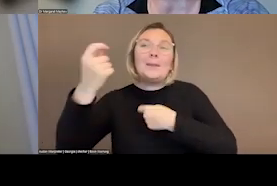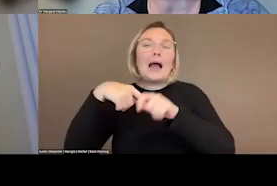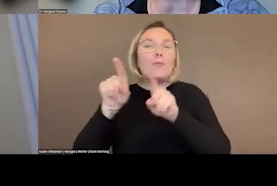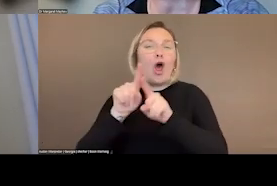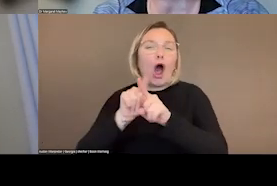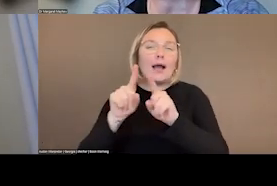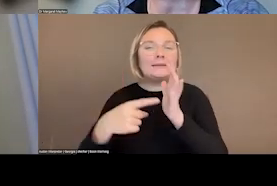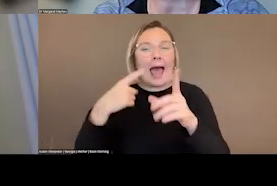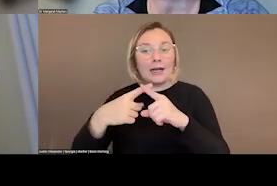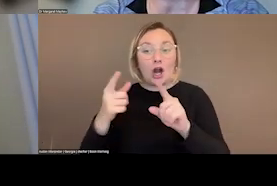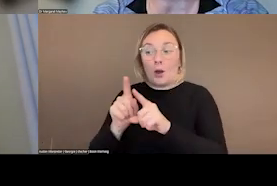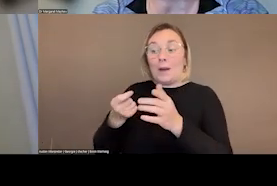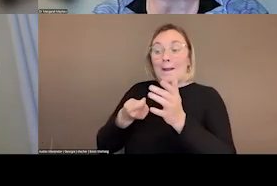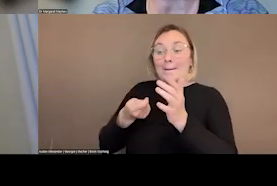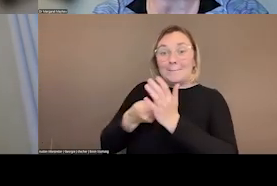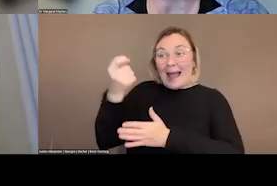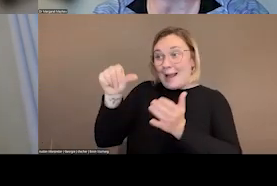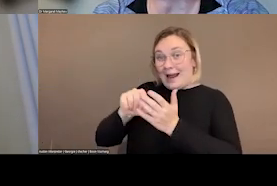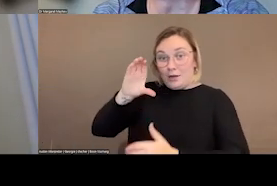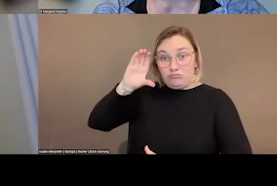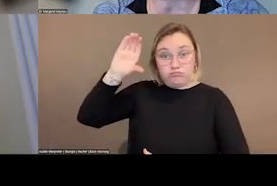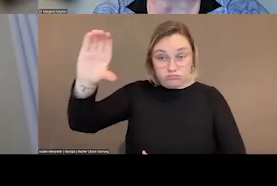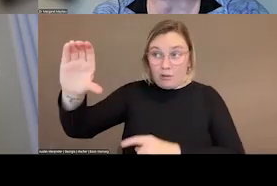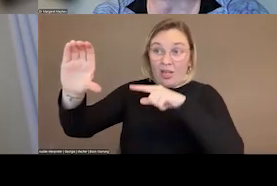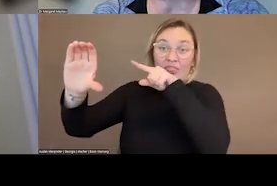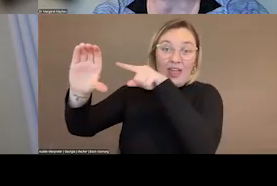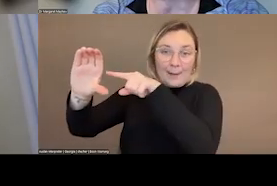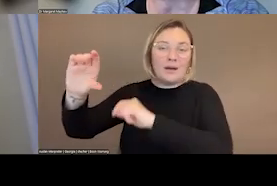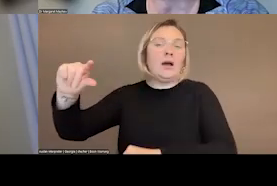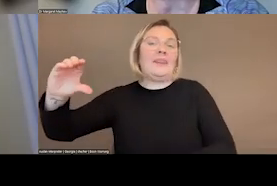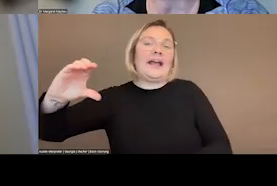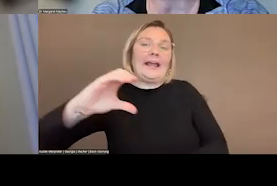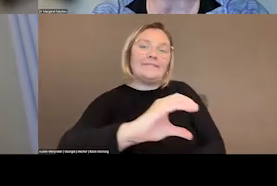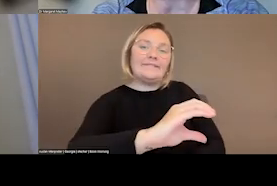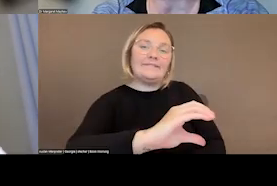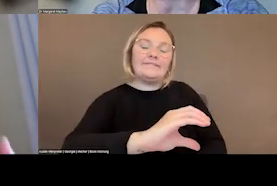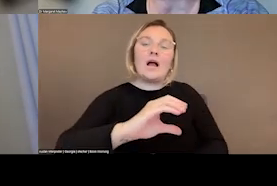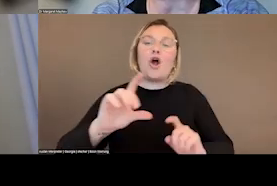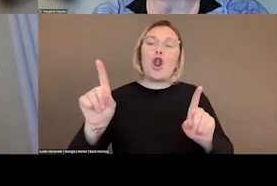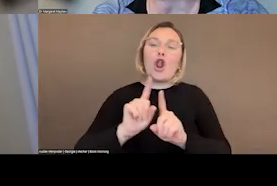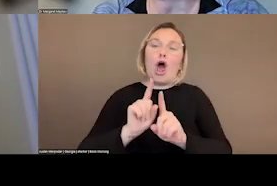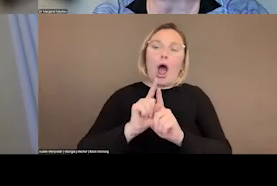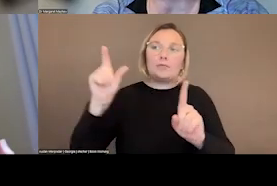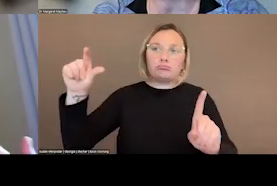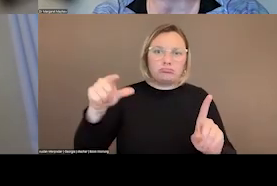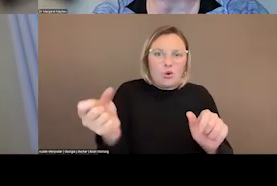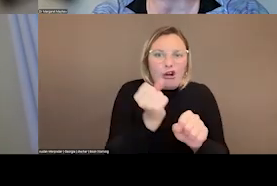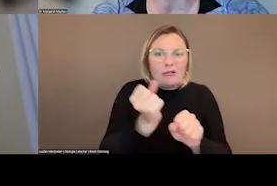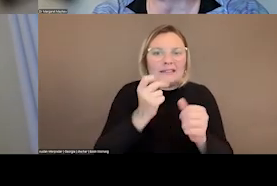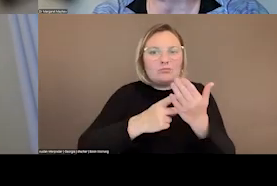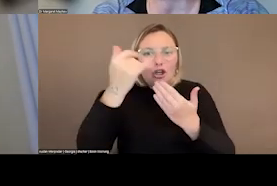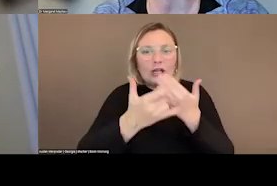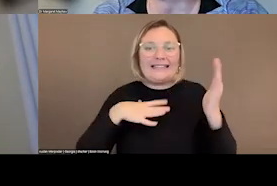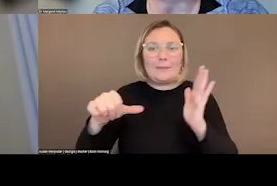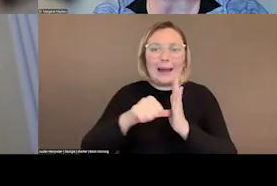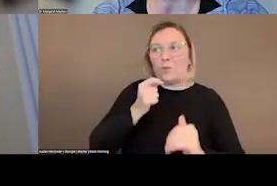so that we pay the money to them, and then they give it to you as you are creating the project and needing the